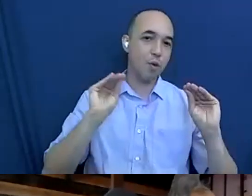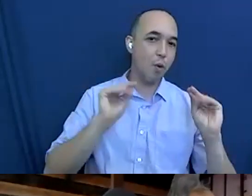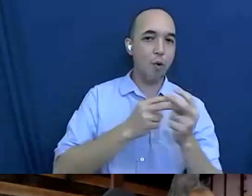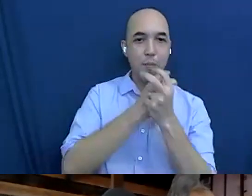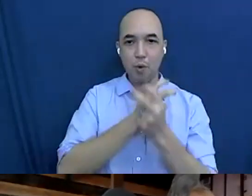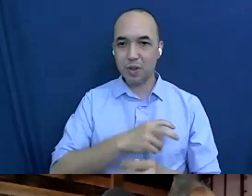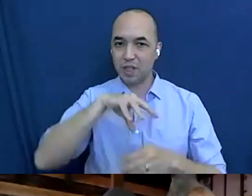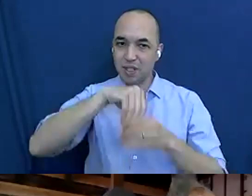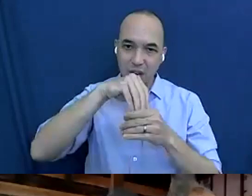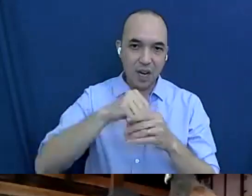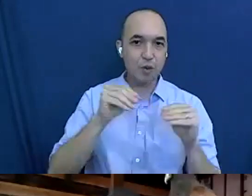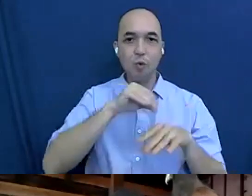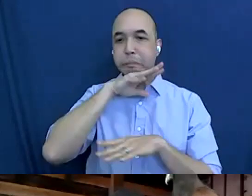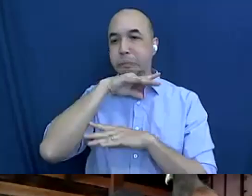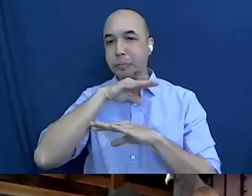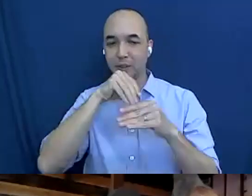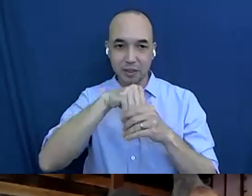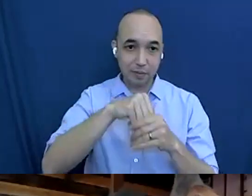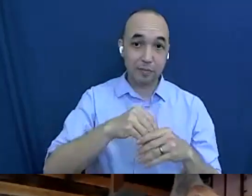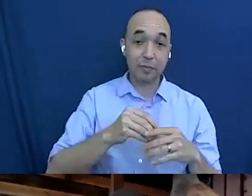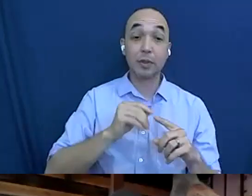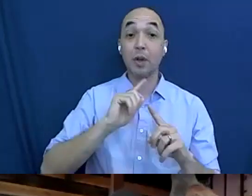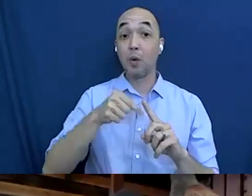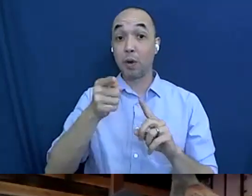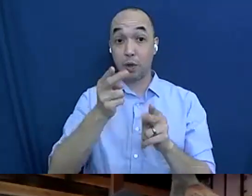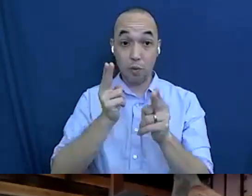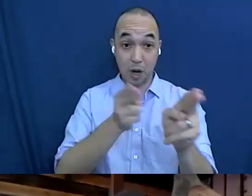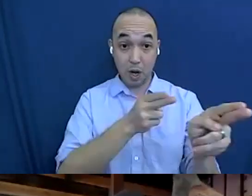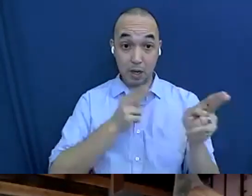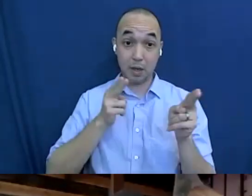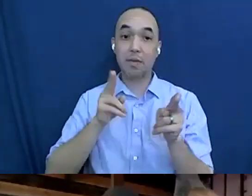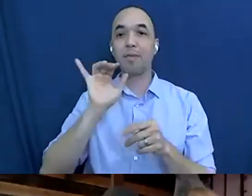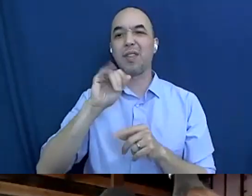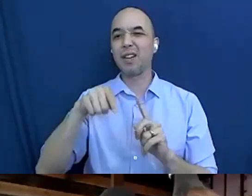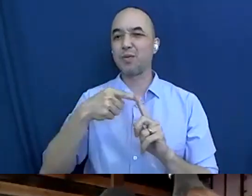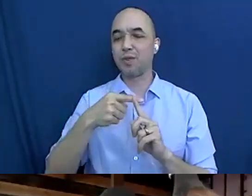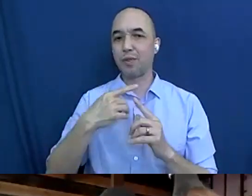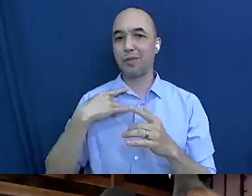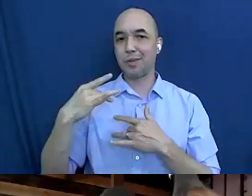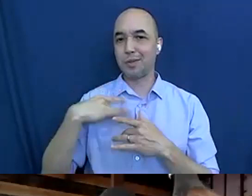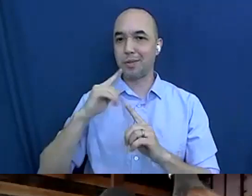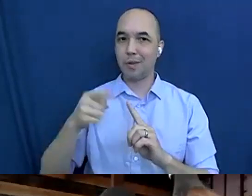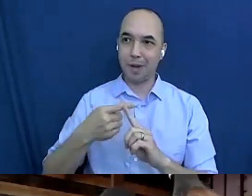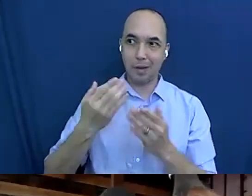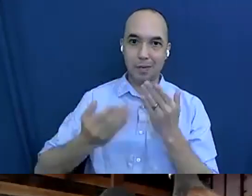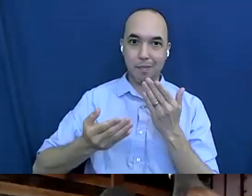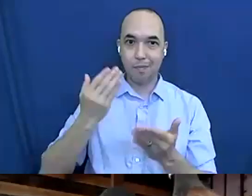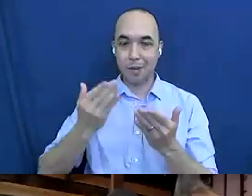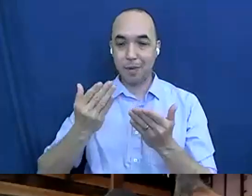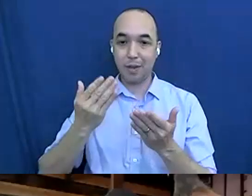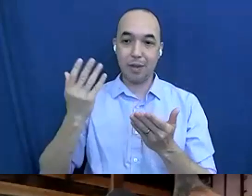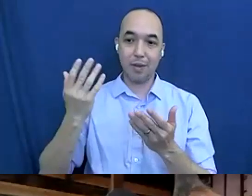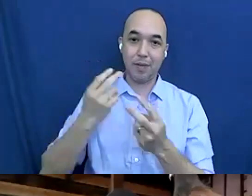contaminants or anything like that in it. When you actually hunt your birds, that's when you're actually worried about any poisons that the bird may have